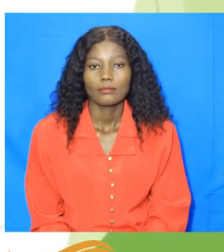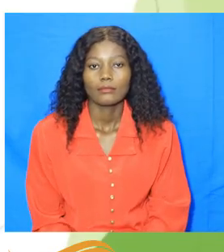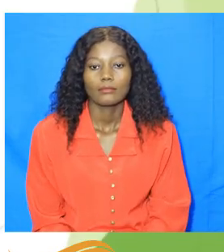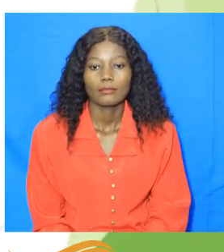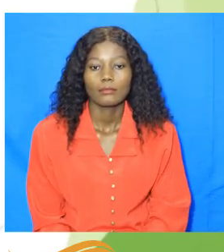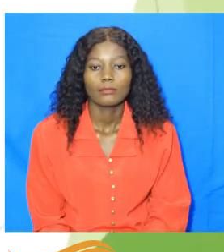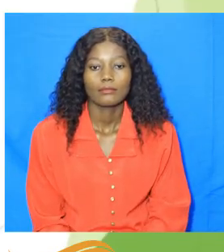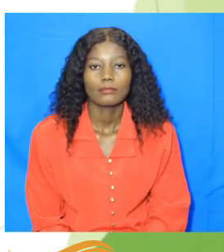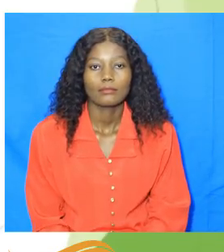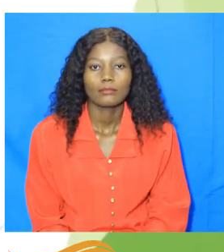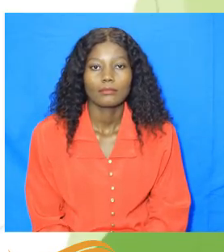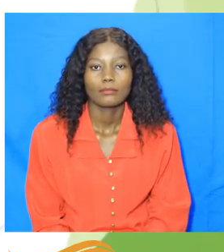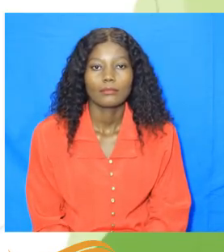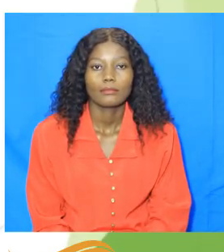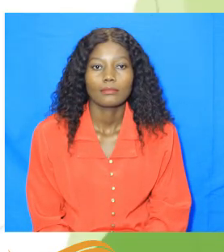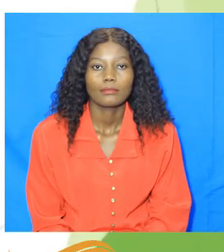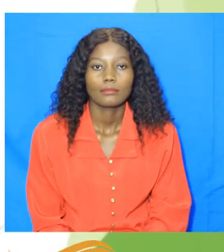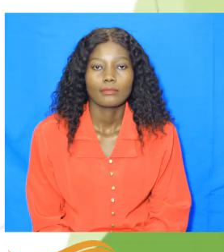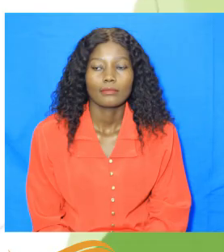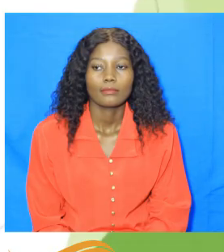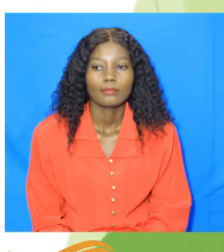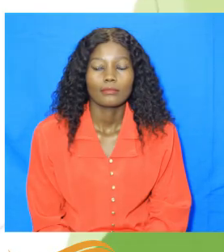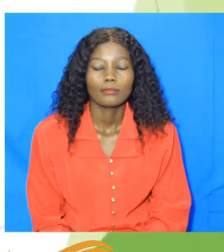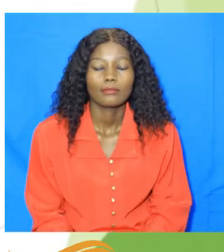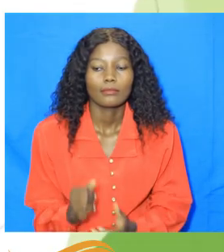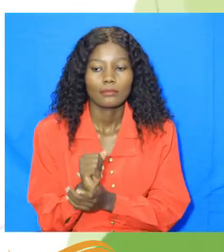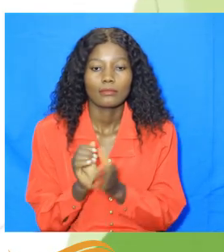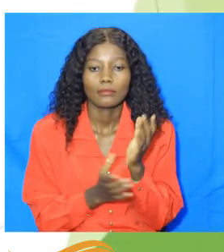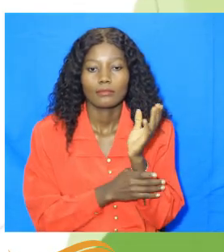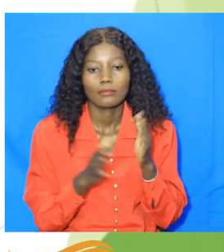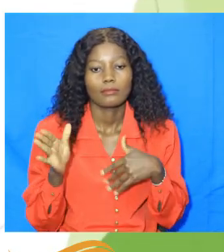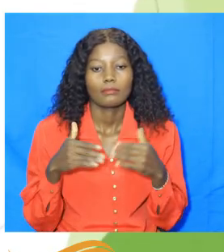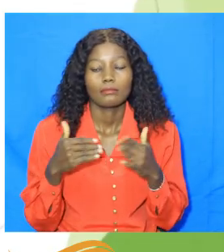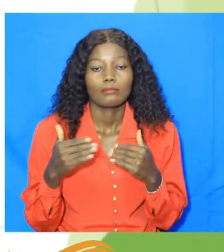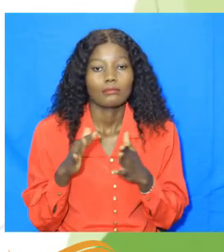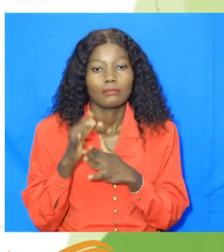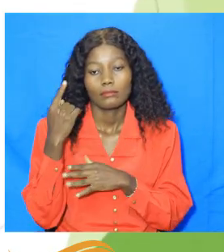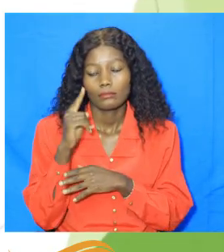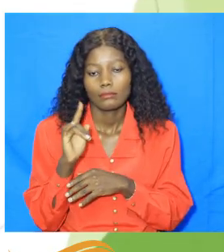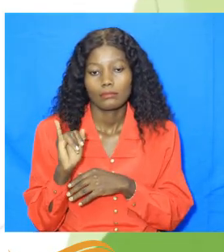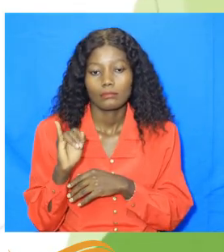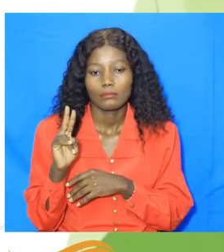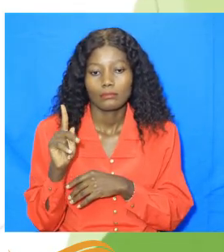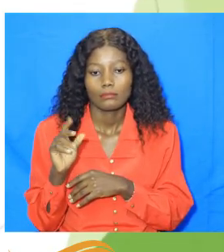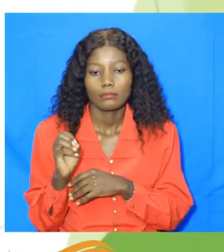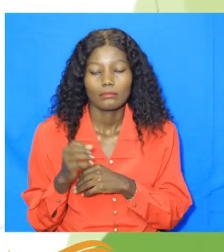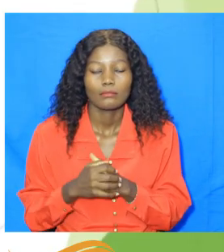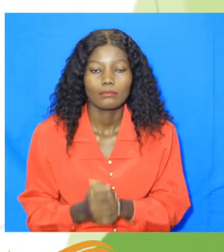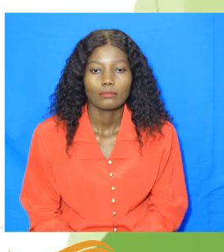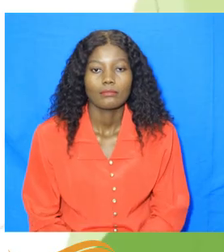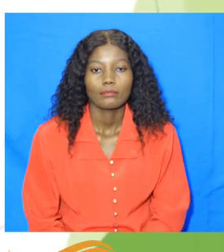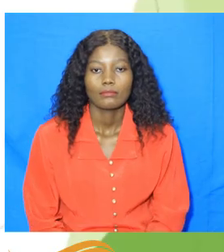the next slide, so these are the hand signals. The signal for Yuko, it has to come